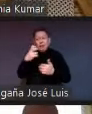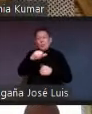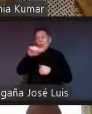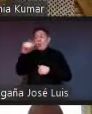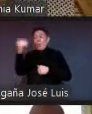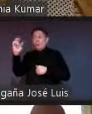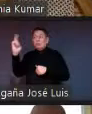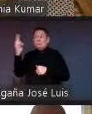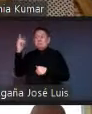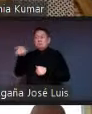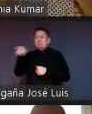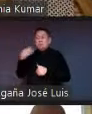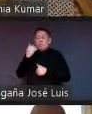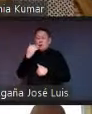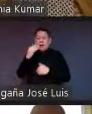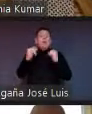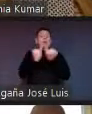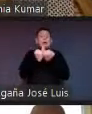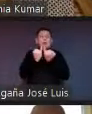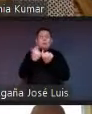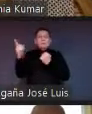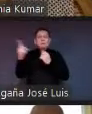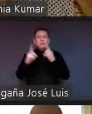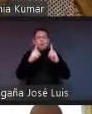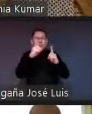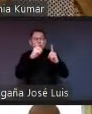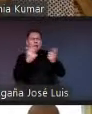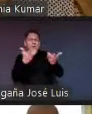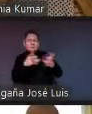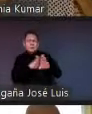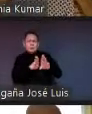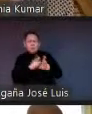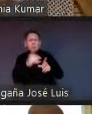challenging time is really important in both contexts here.